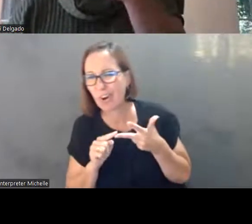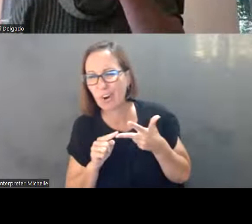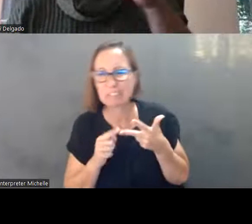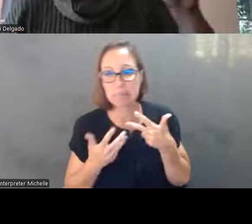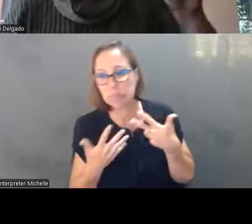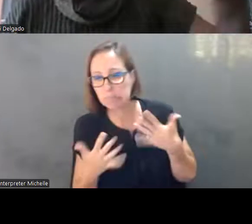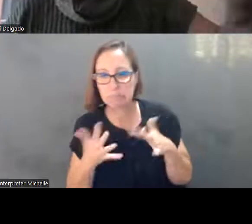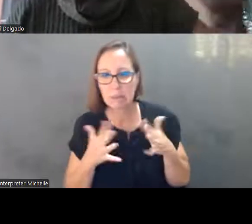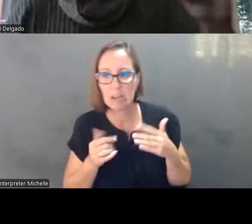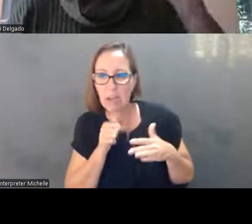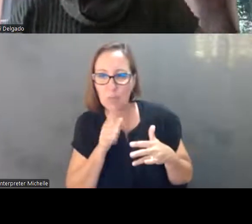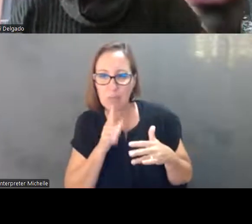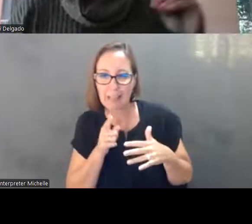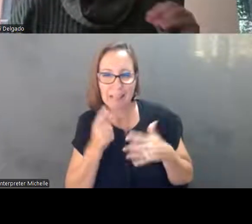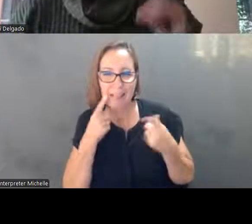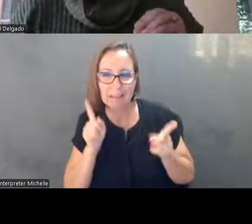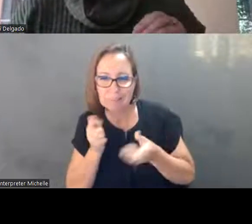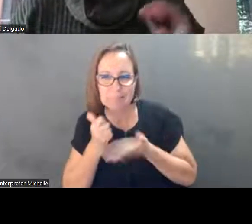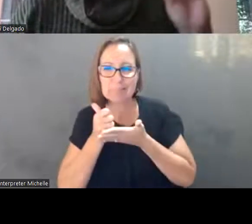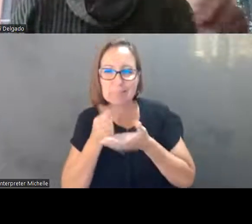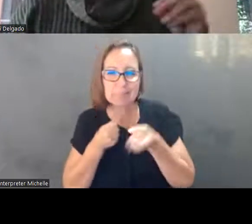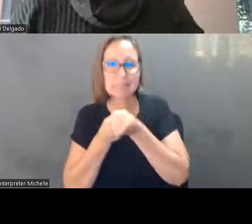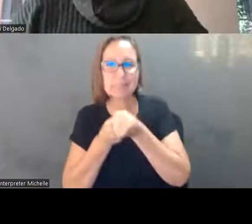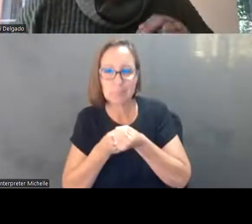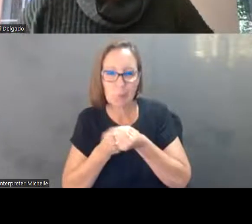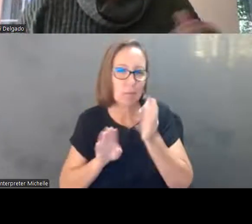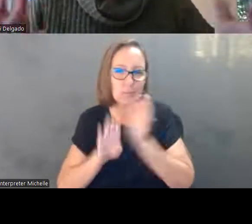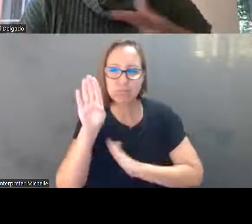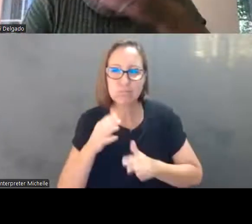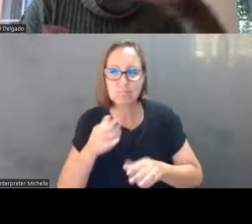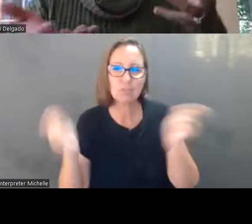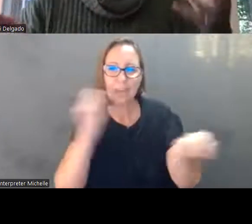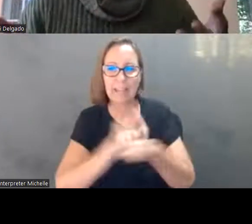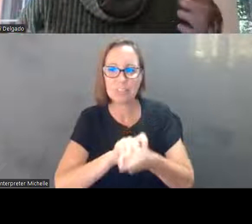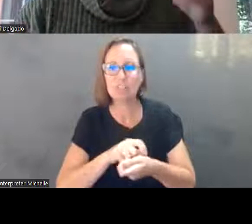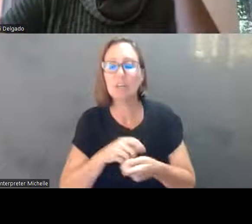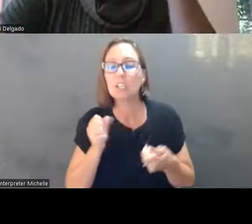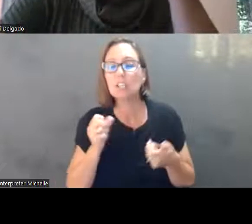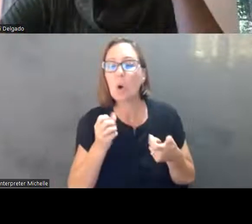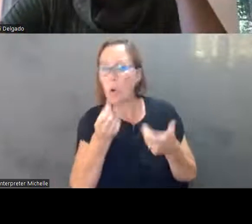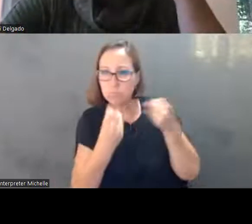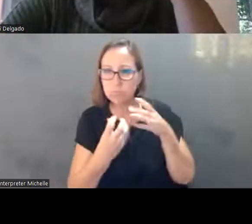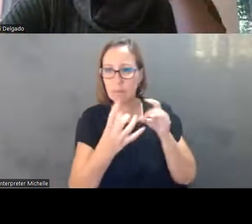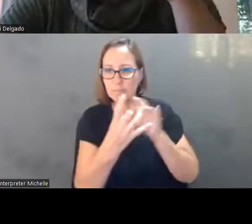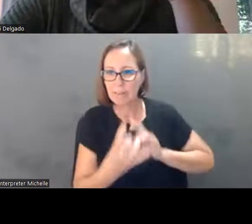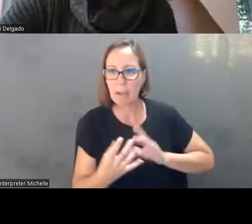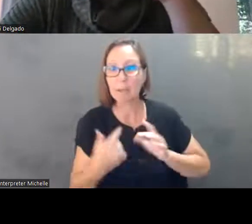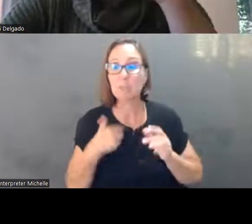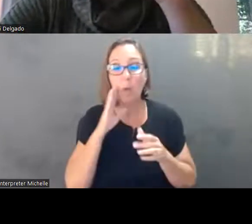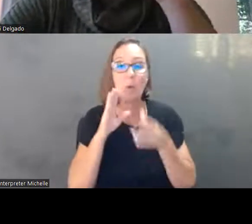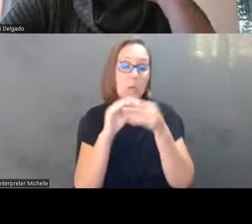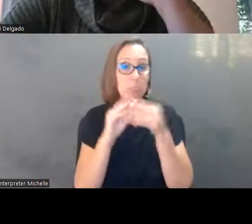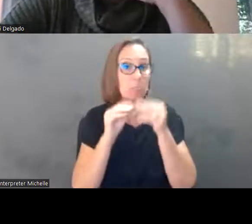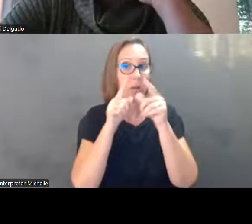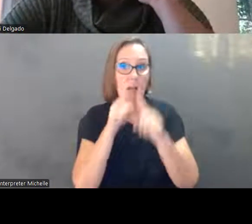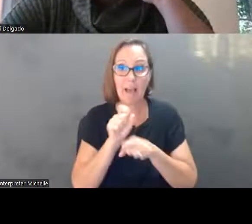opinion, isn't really going to push forward and bring about change in the way that we want to. So really, I'll talk a bit today about the efforts that are happening at the